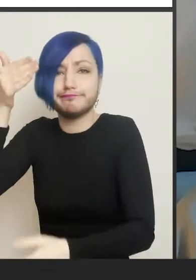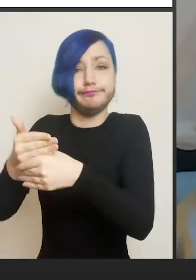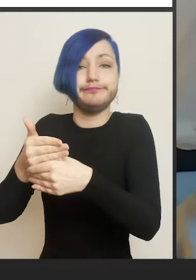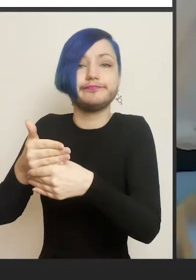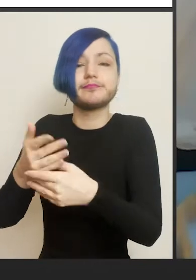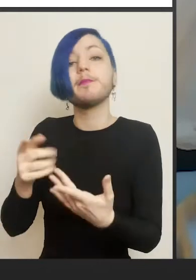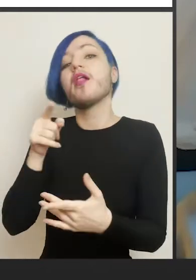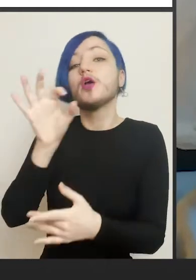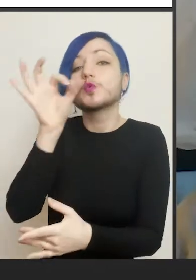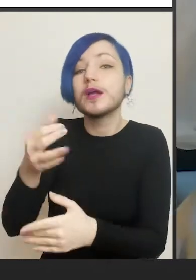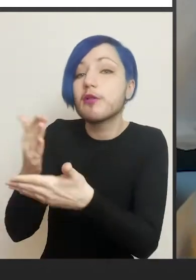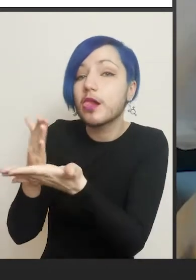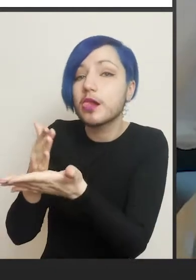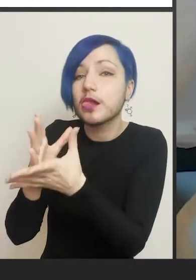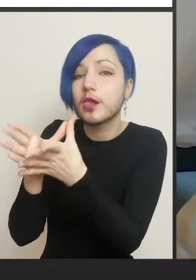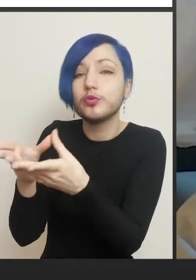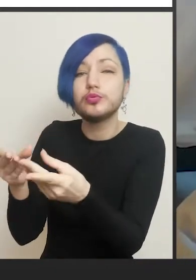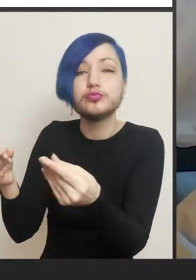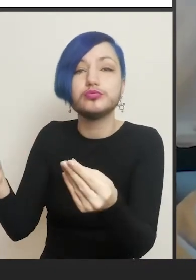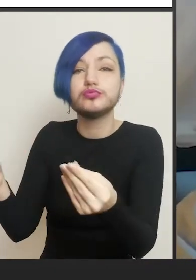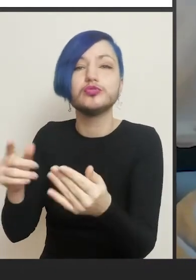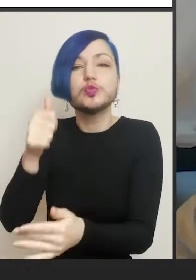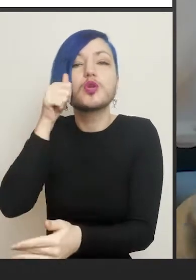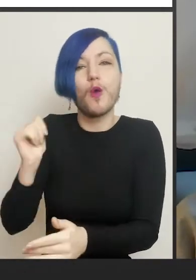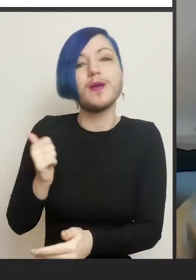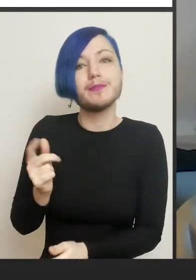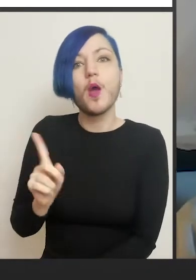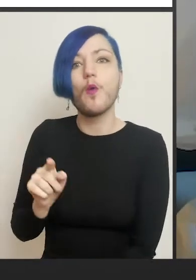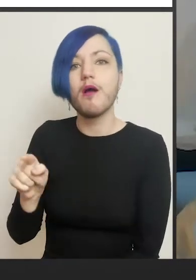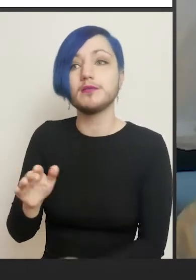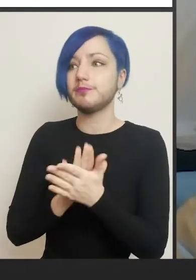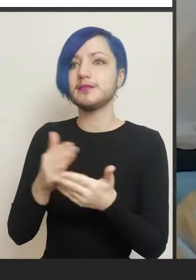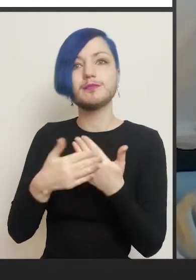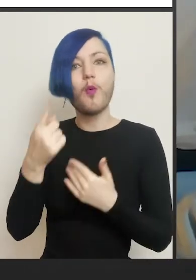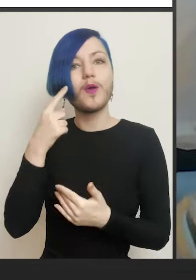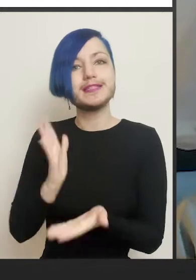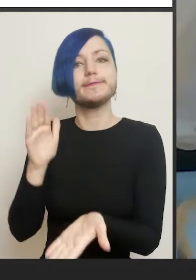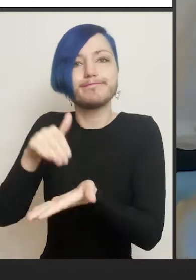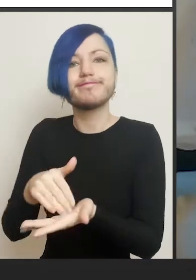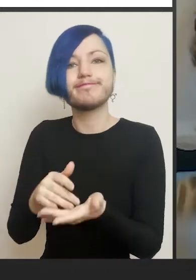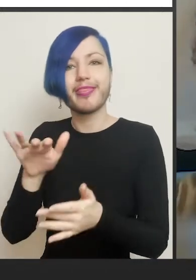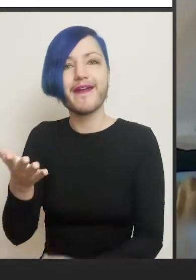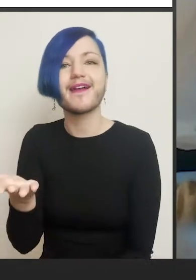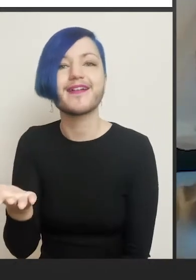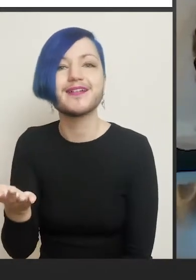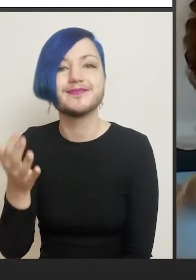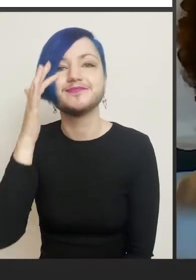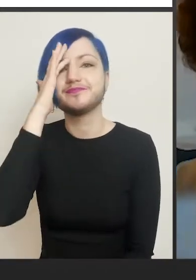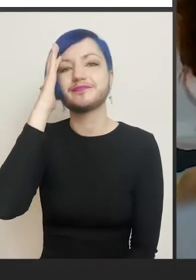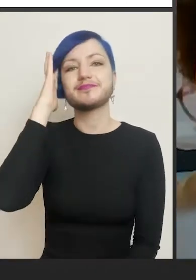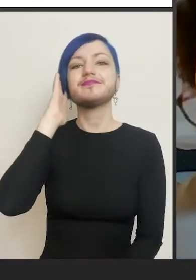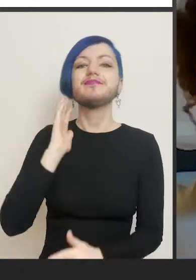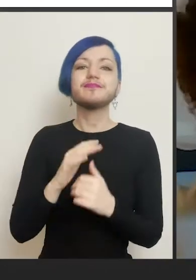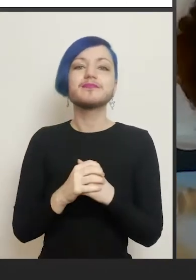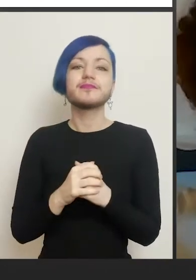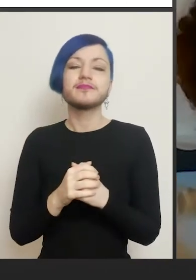those questions, you're making it so much easier for people to know what to expect and to turn up and go. It's yeah,